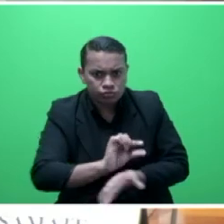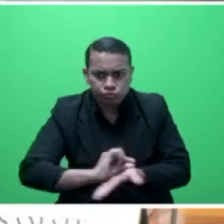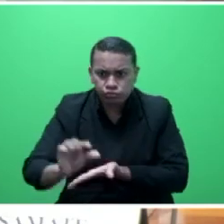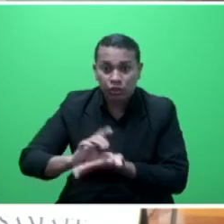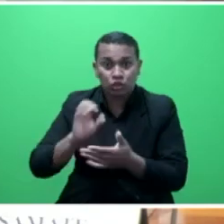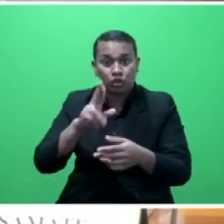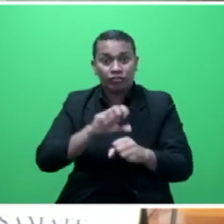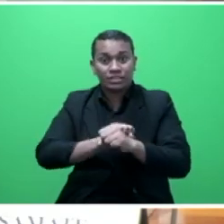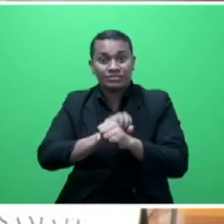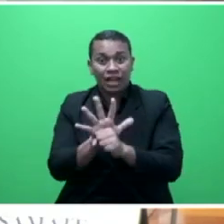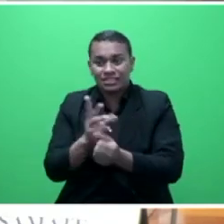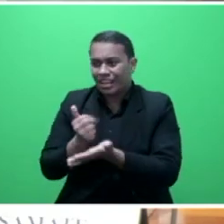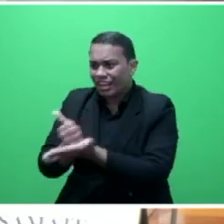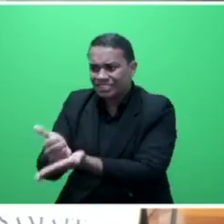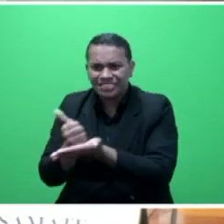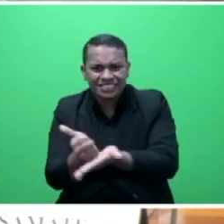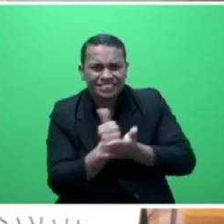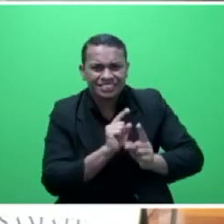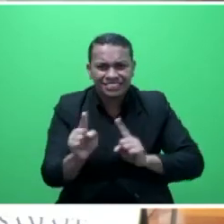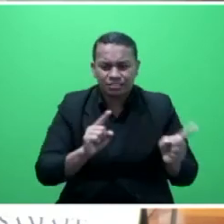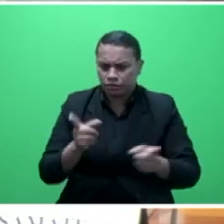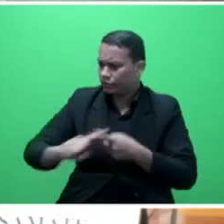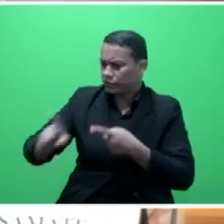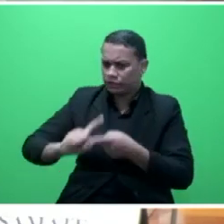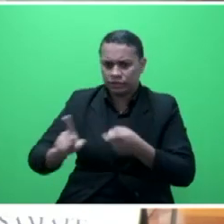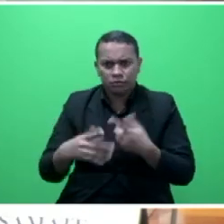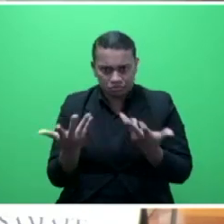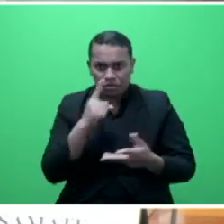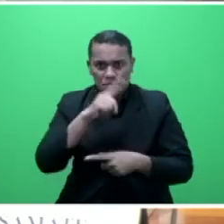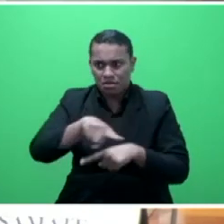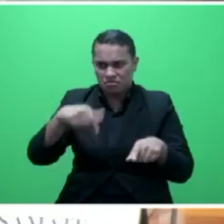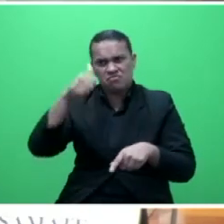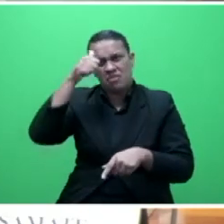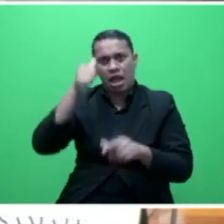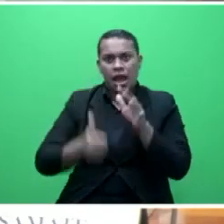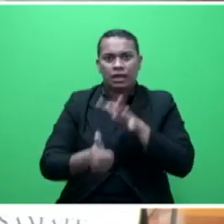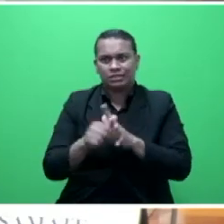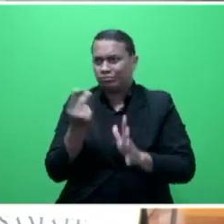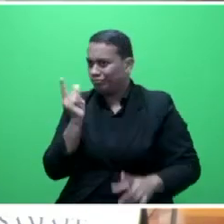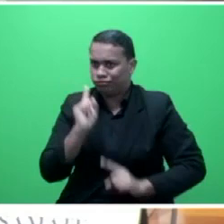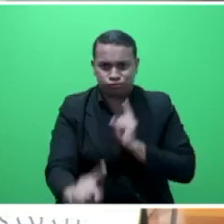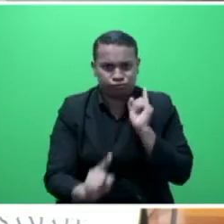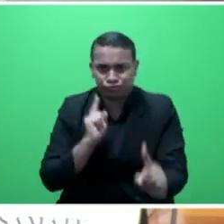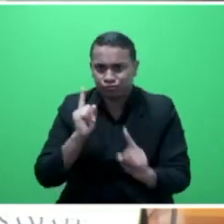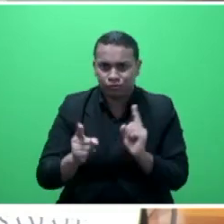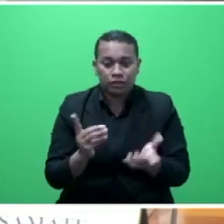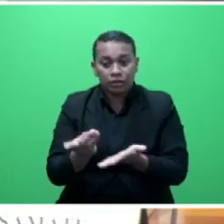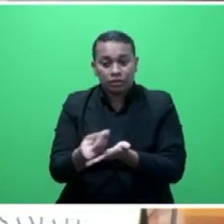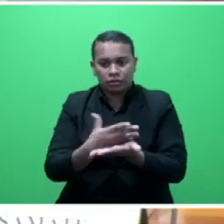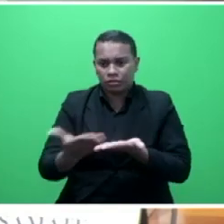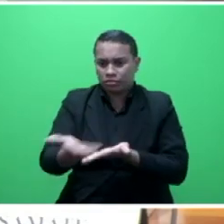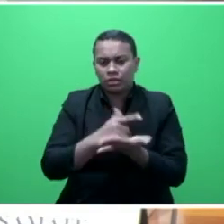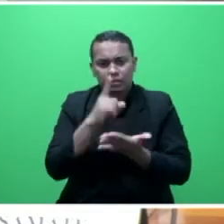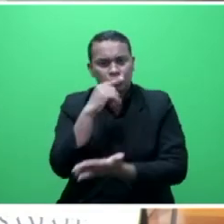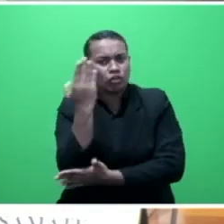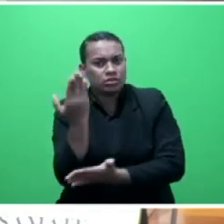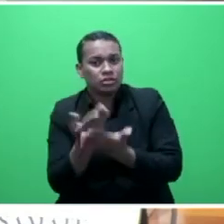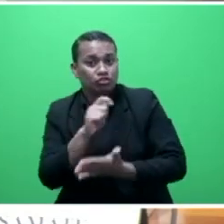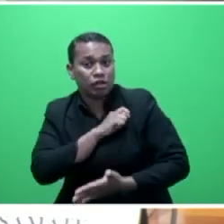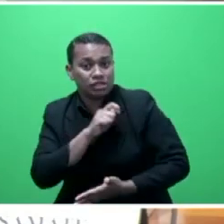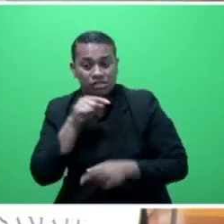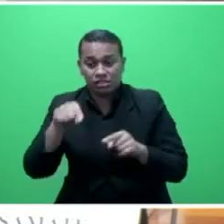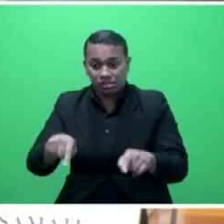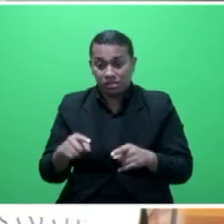assistance because it's fast, familiar, and accessible, and its database is among the most reliable. If your job has been